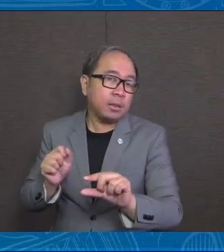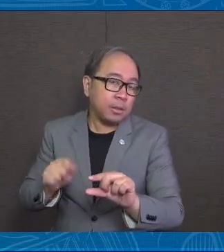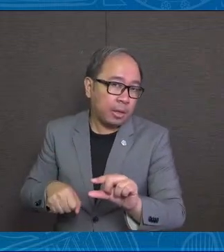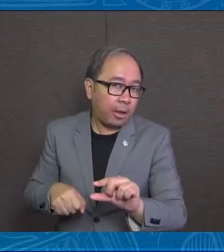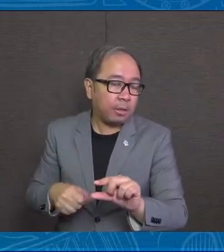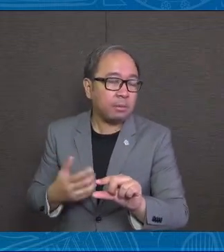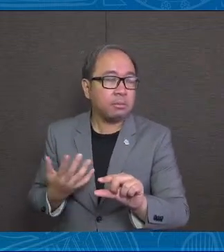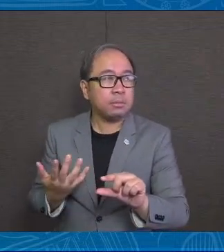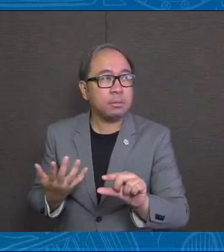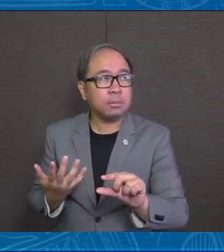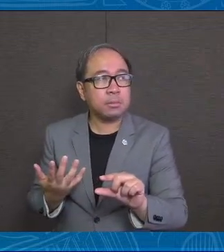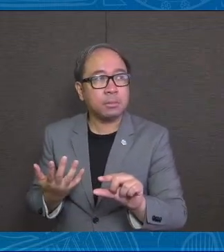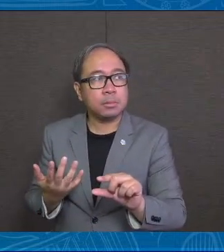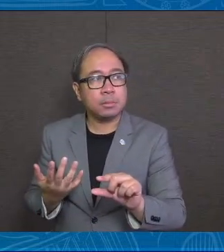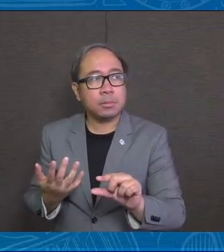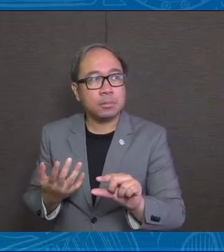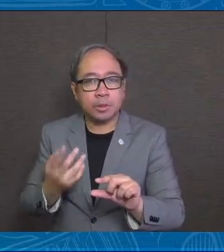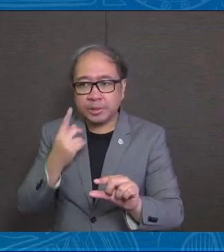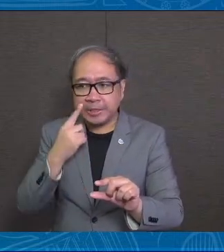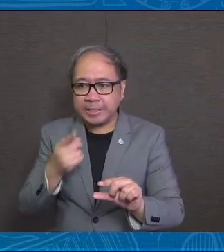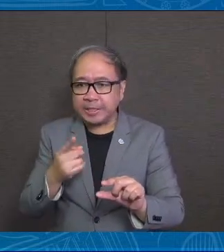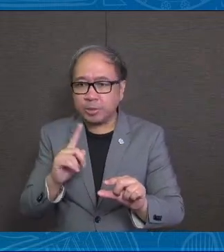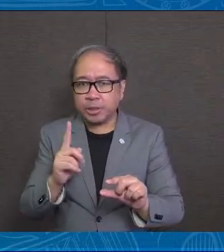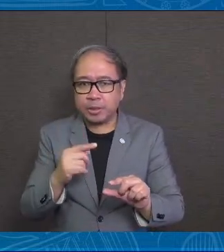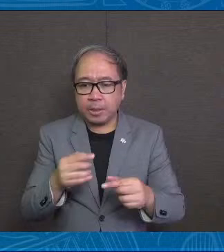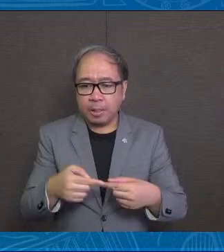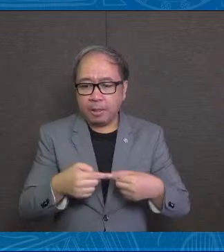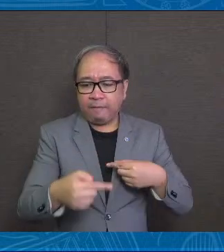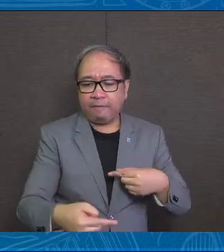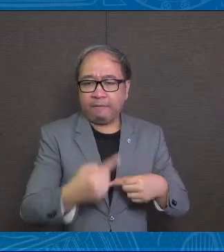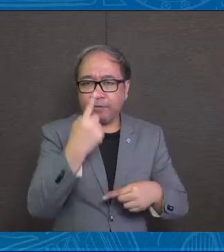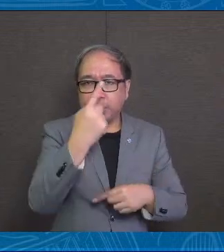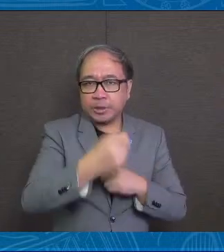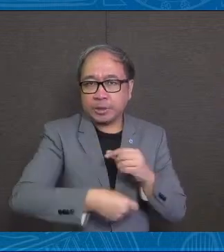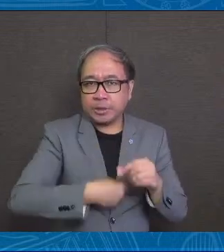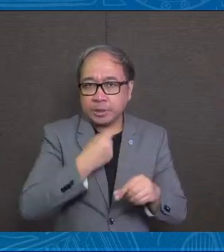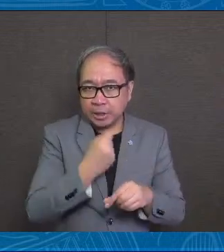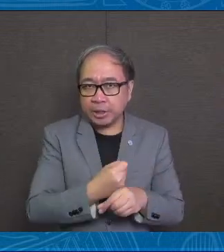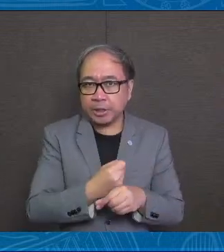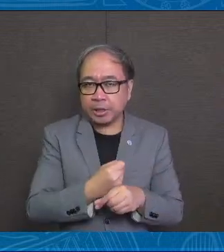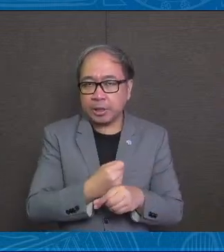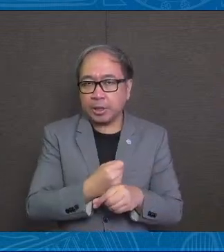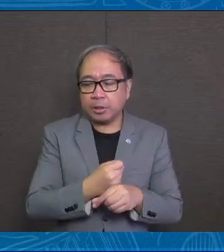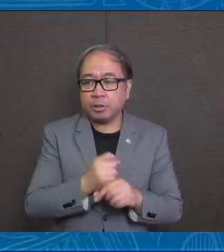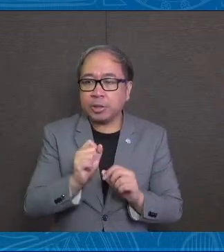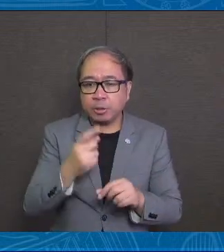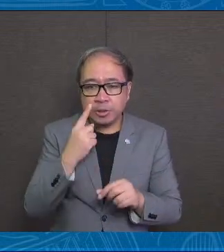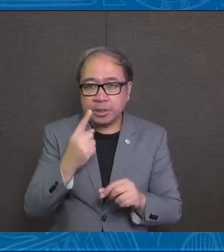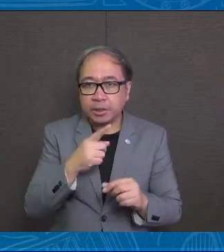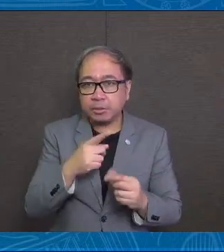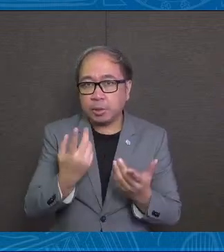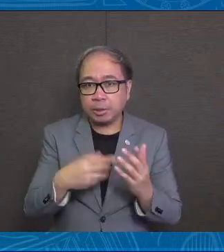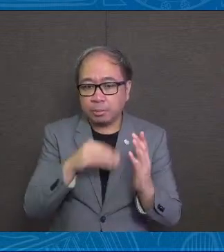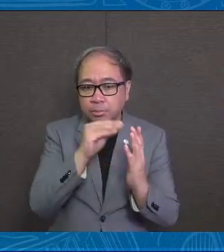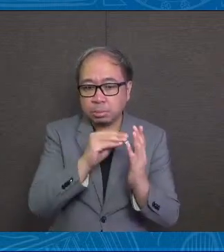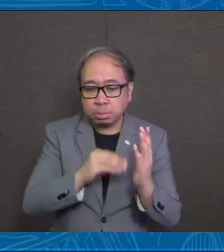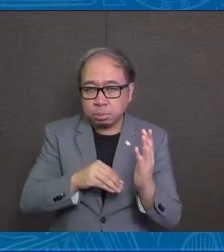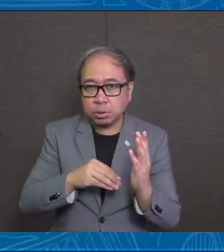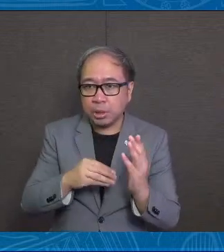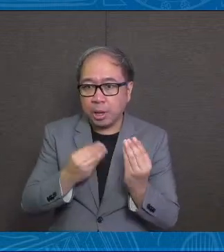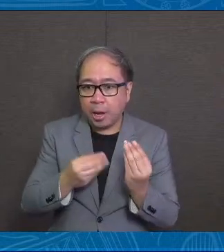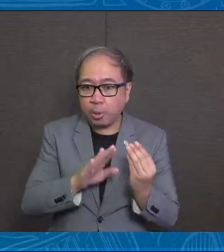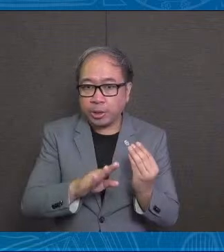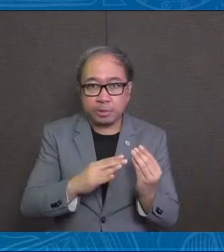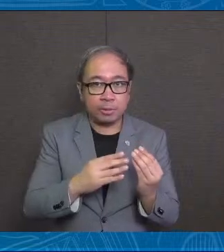relevant first-tier budget units to report back on the use of fund and effectiveness